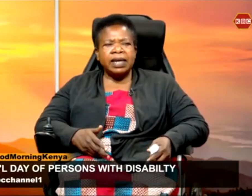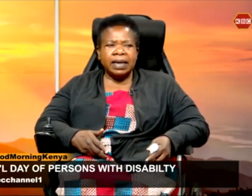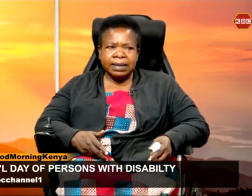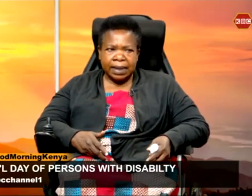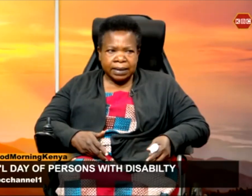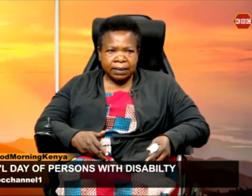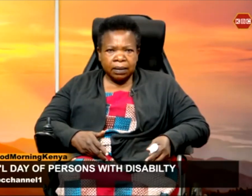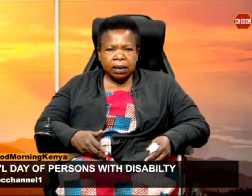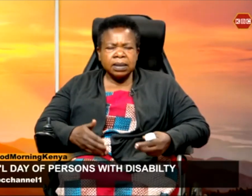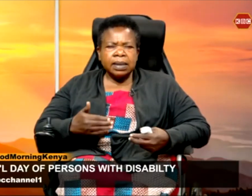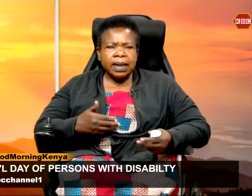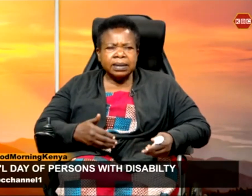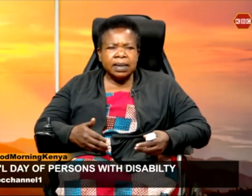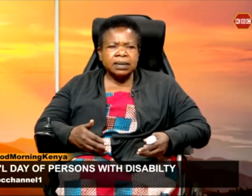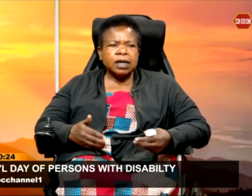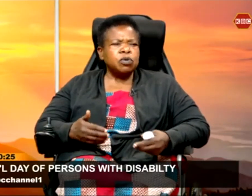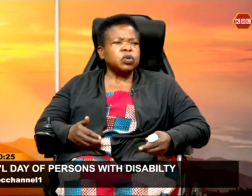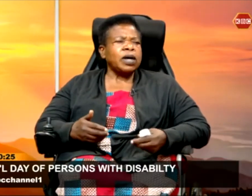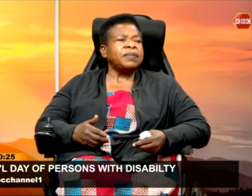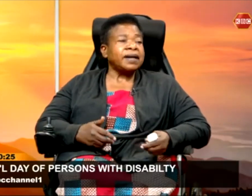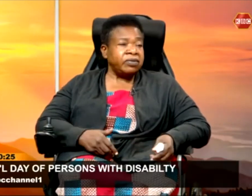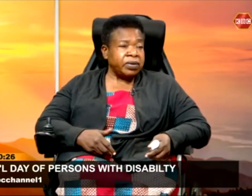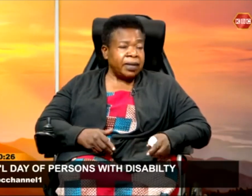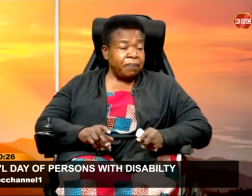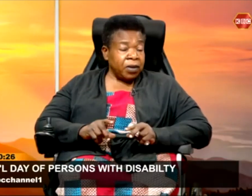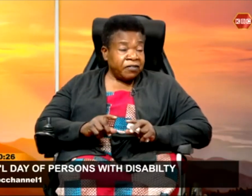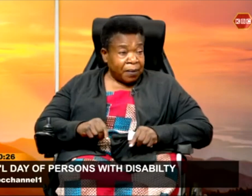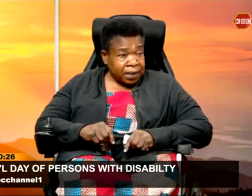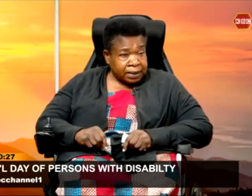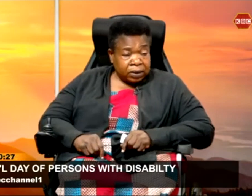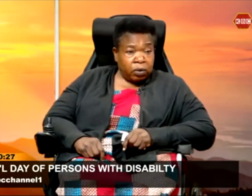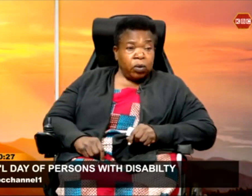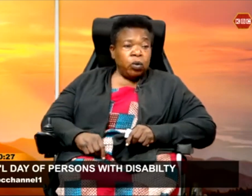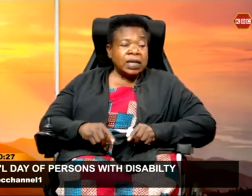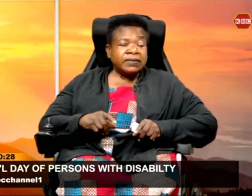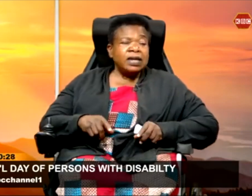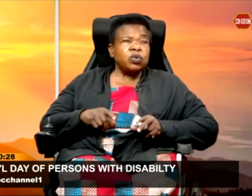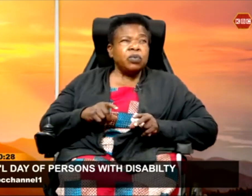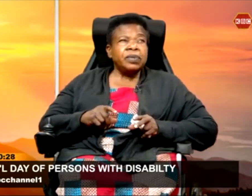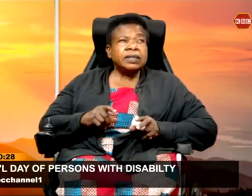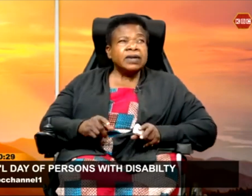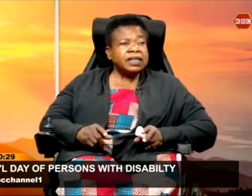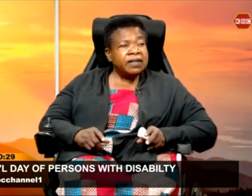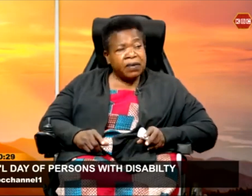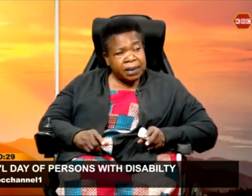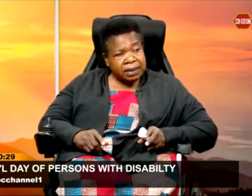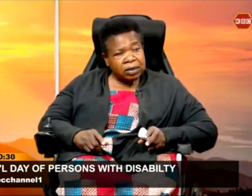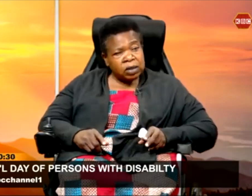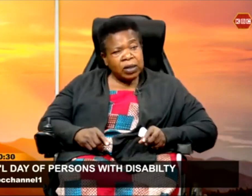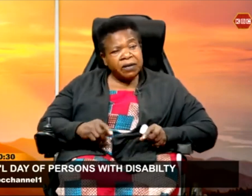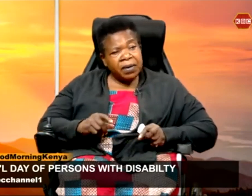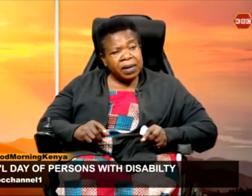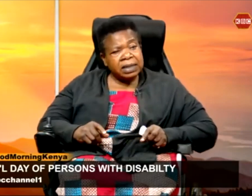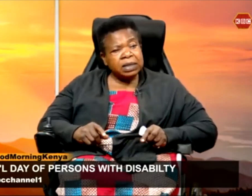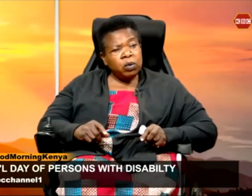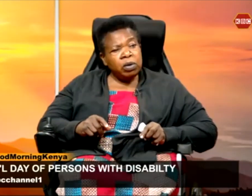we have lay counselors. These lay counselors are supposed to help the country, the families, you know. We are trying to strengthen the families